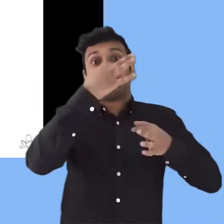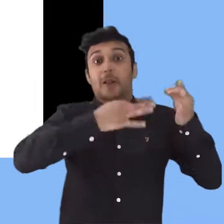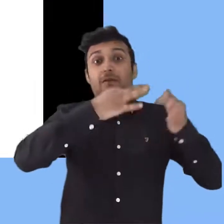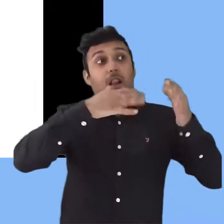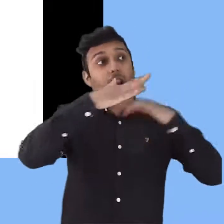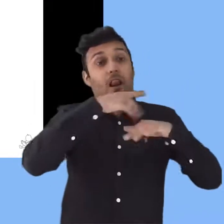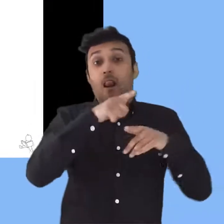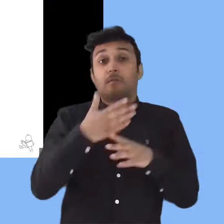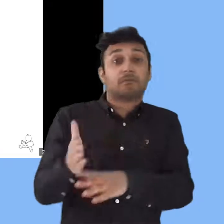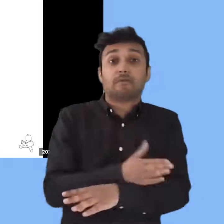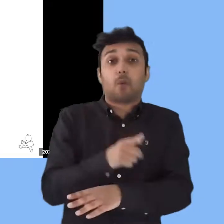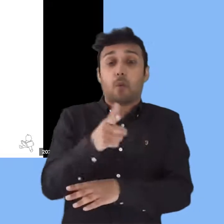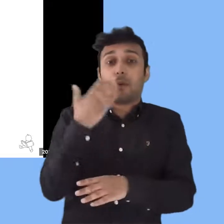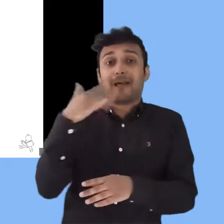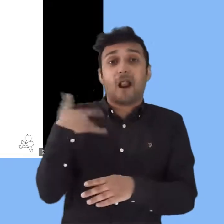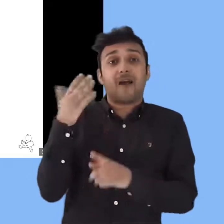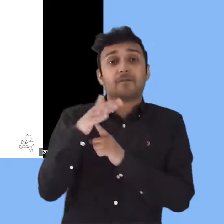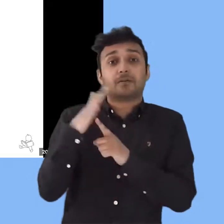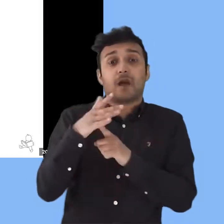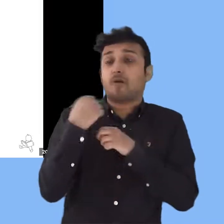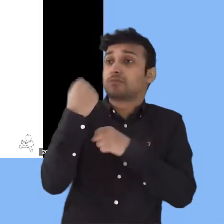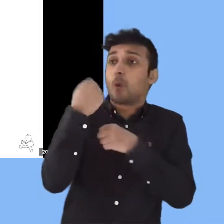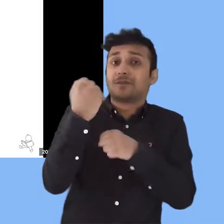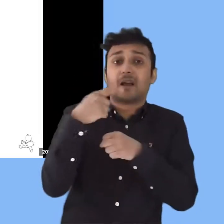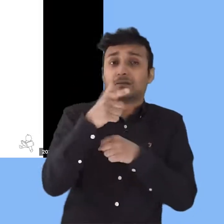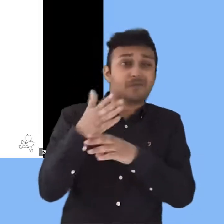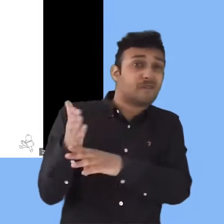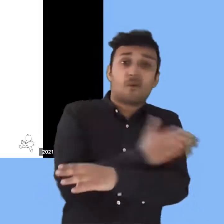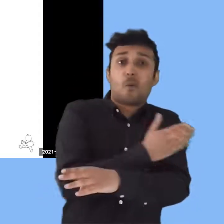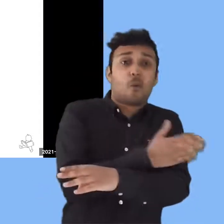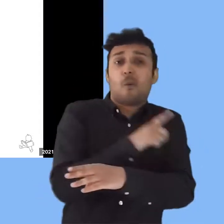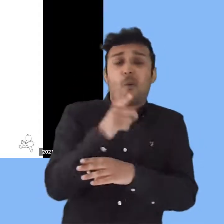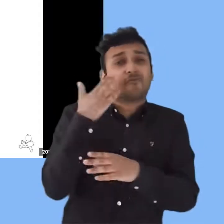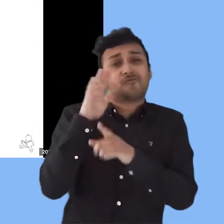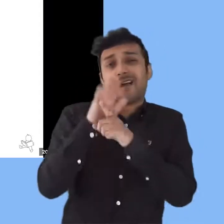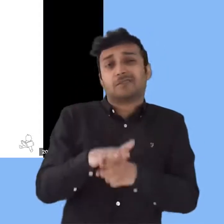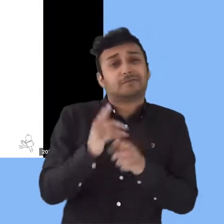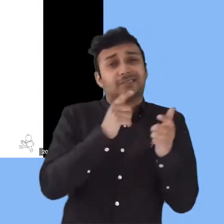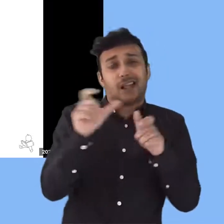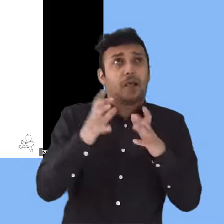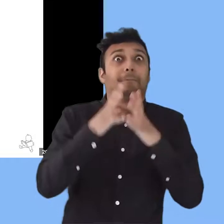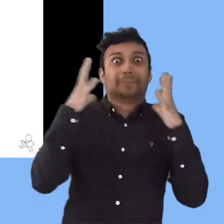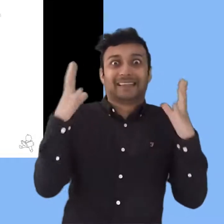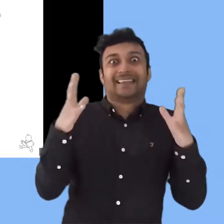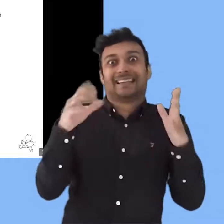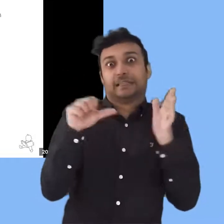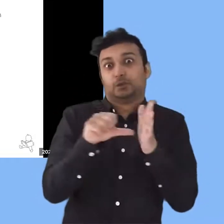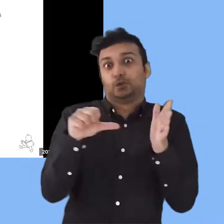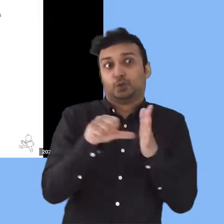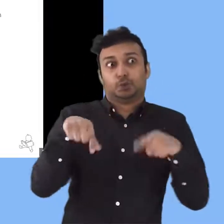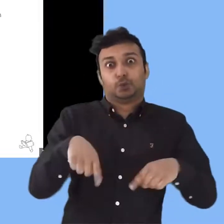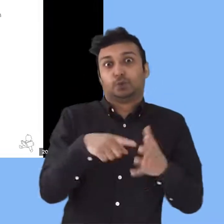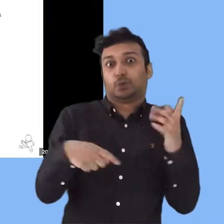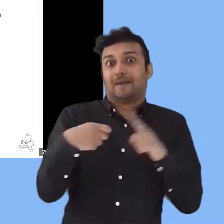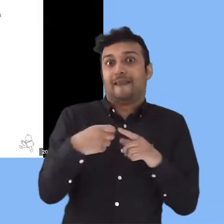even before the Black Lives Matter protests, racism remains a really salient issue in the UK. You